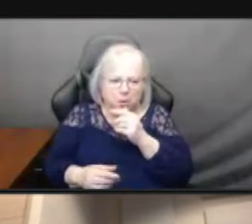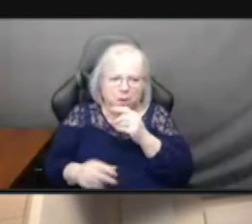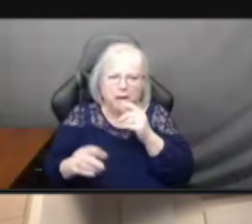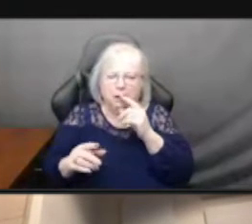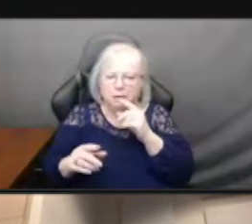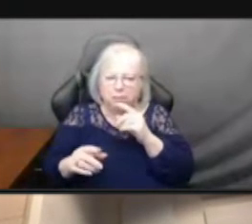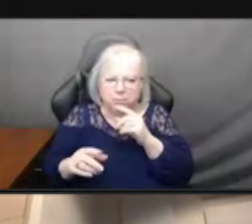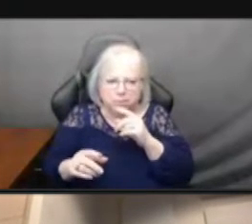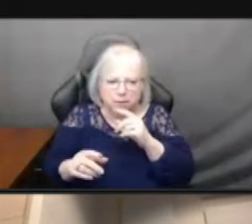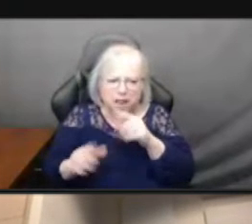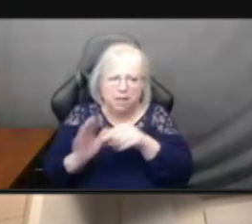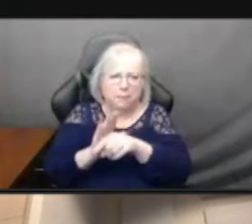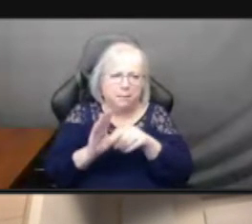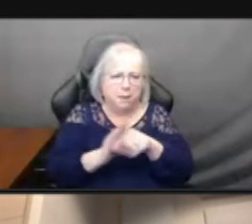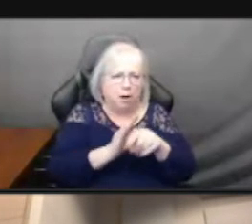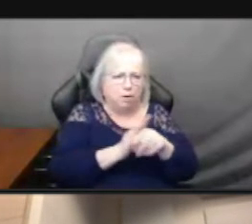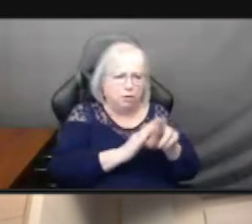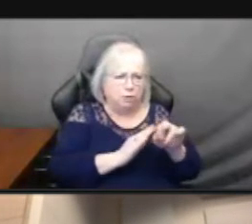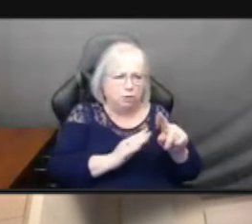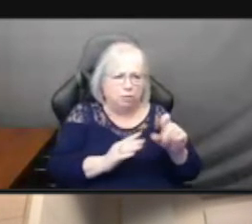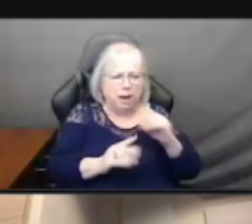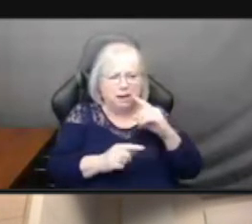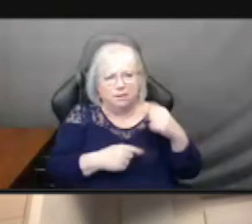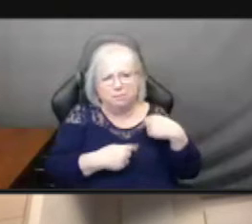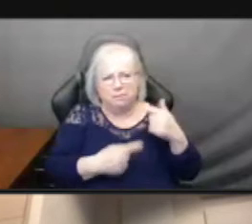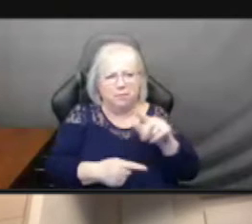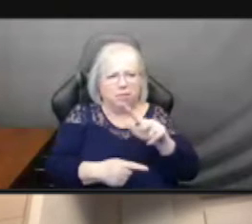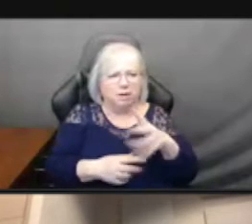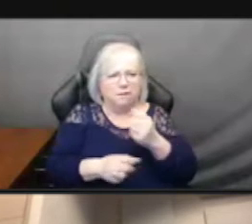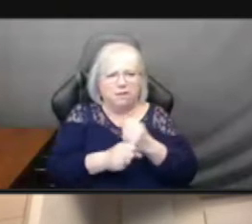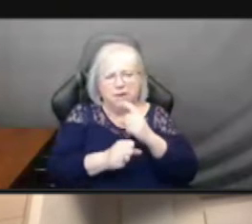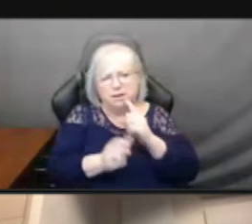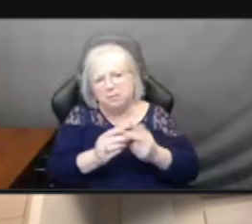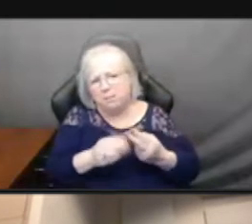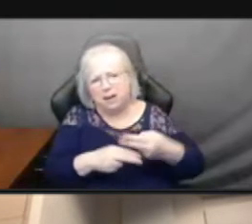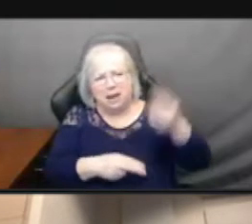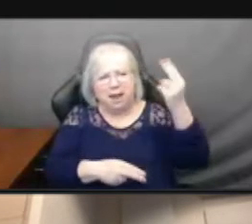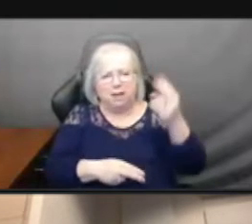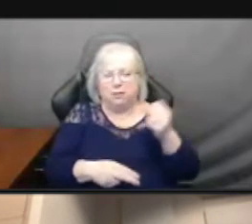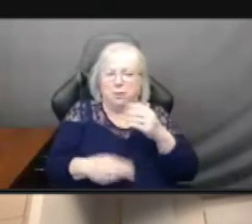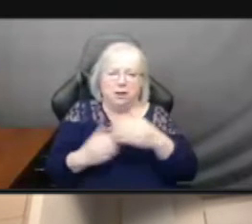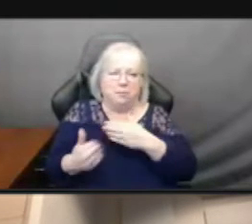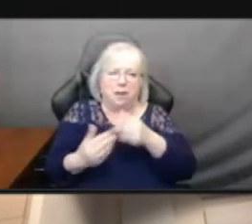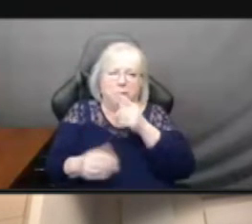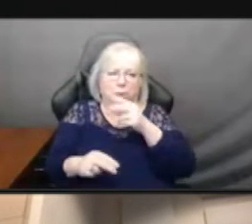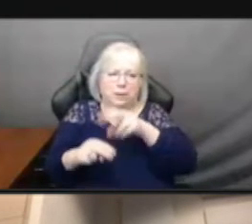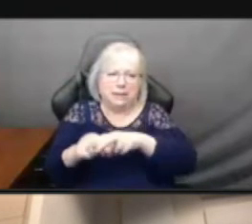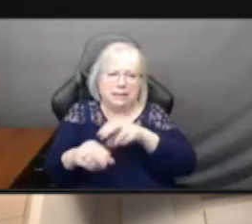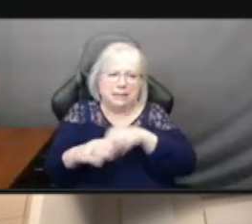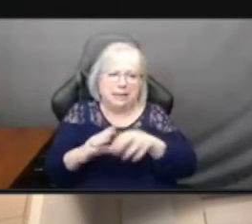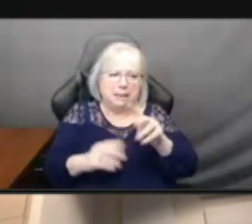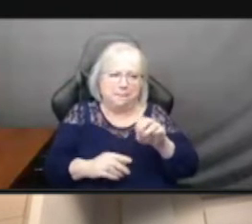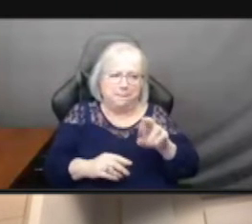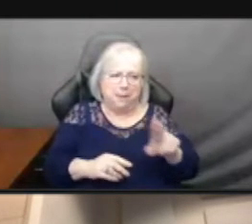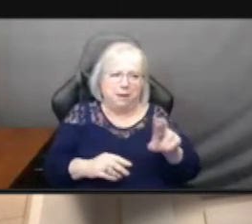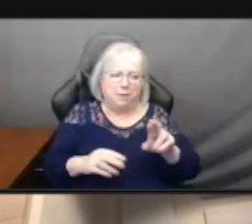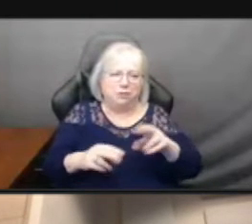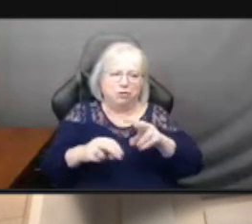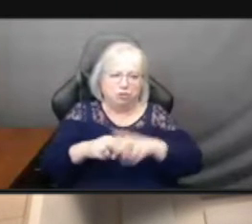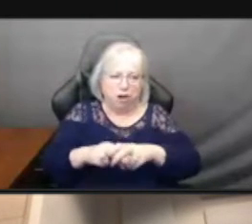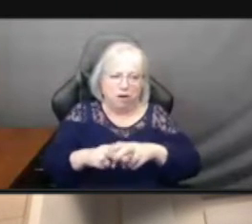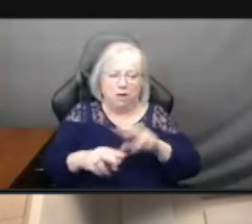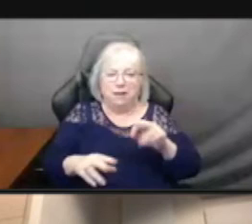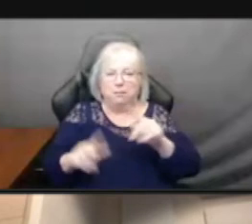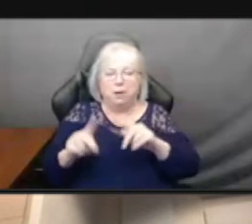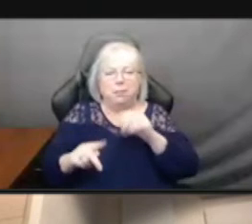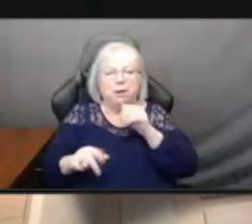have been extremely high over the past 35 years. So it really doesn't matter who sits there. If the people are not going to go and give